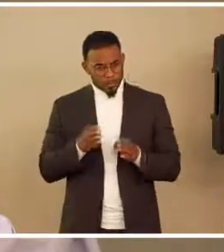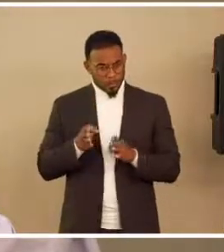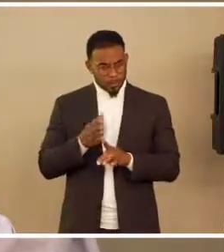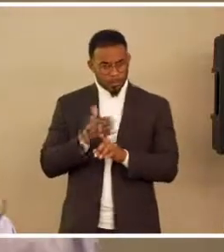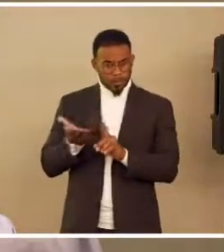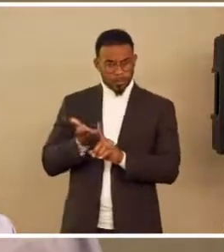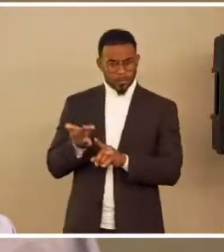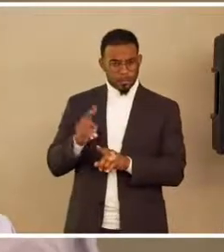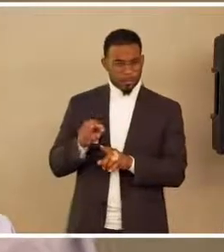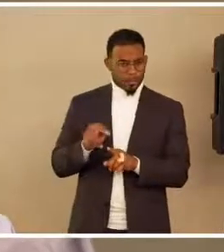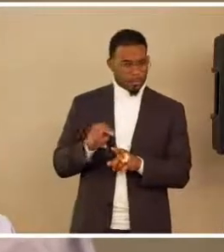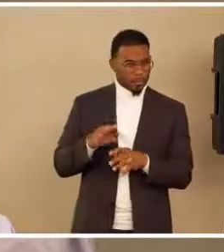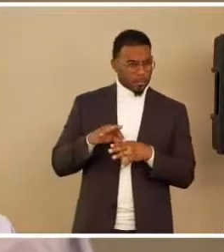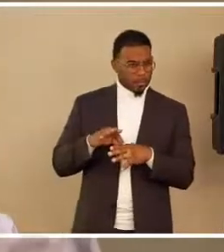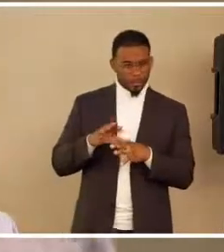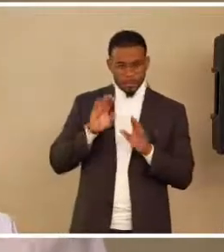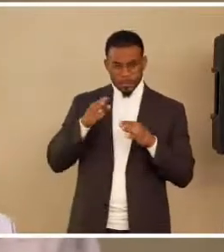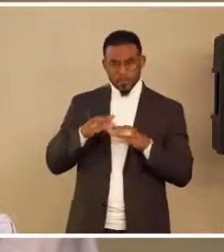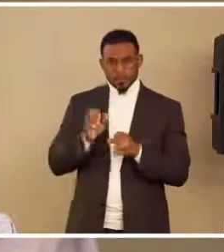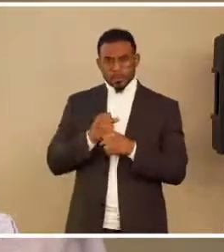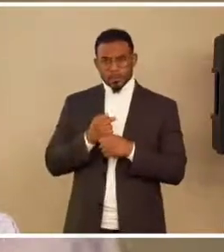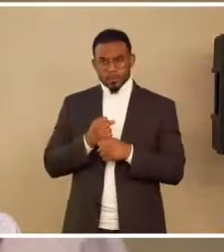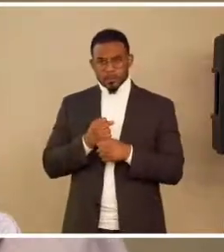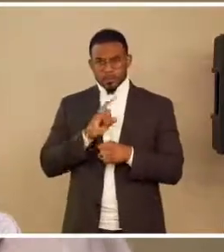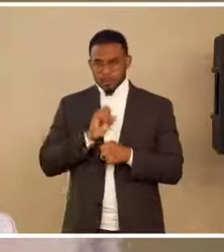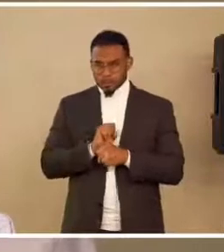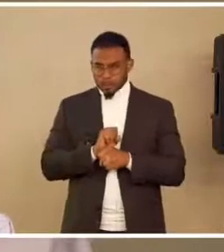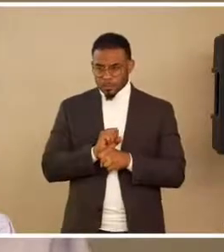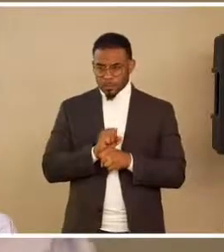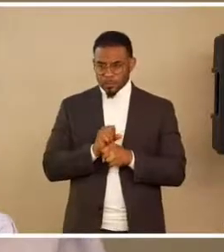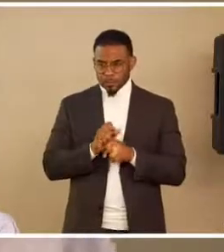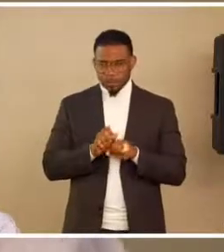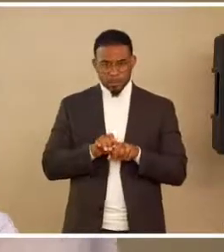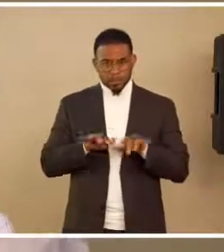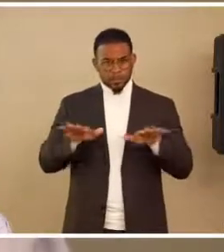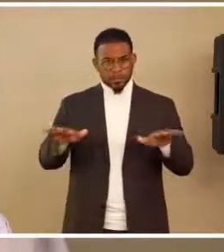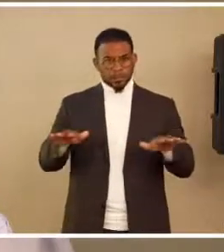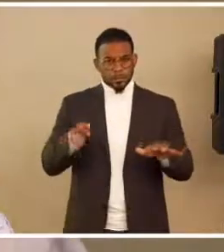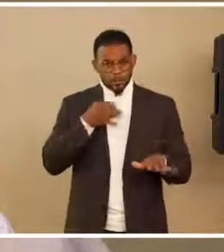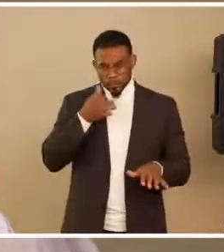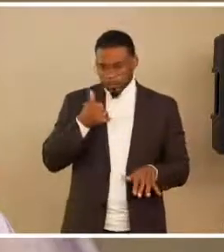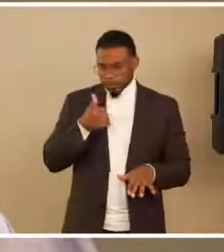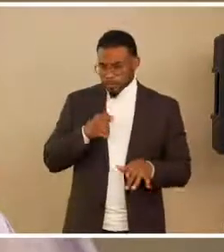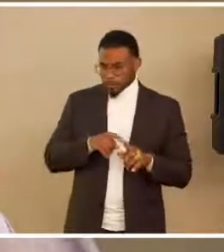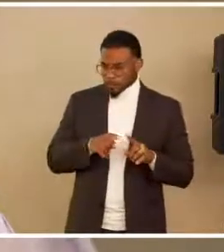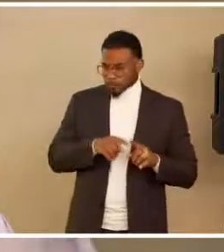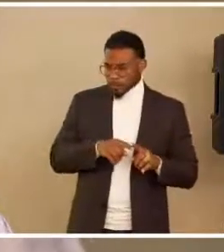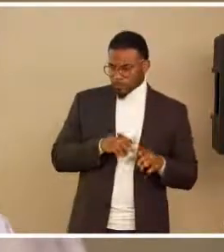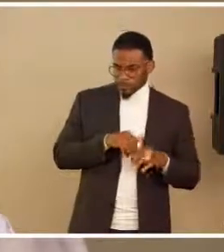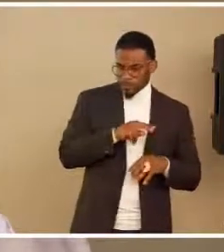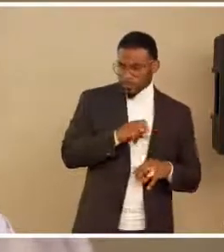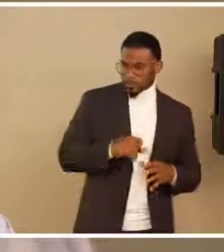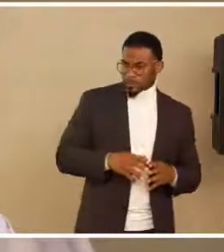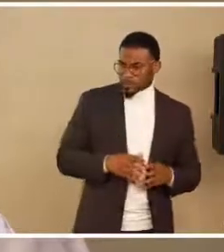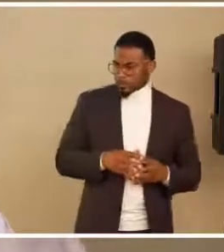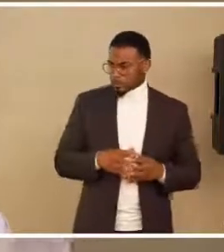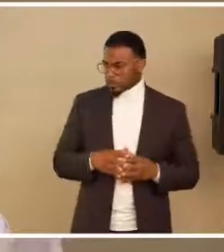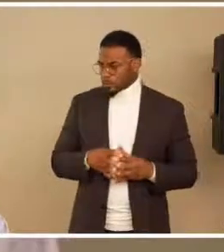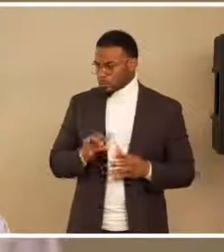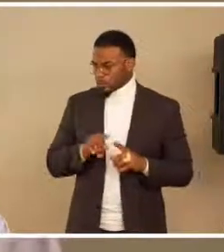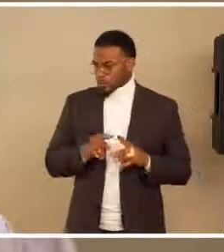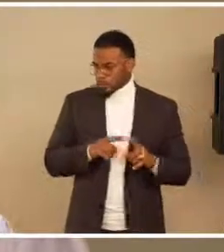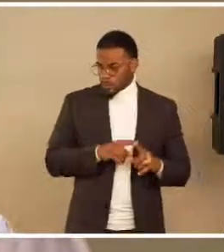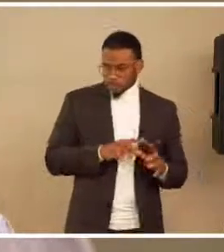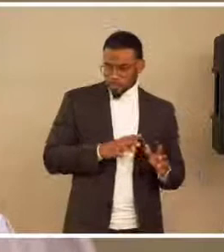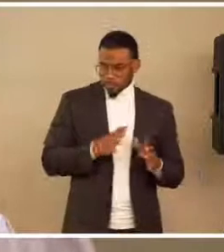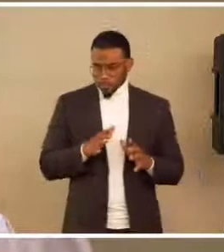own concerns and to voice their concerns, and made it actually mainstream sooner as in the US. So that's